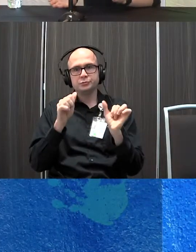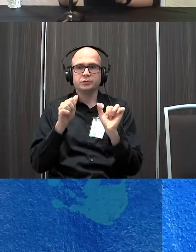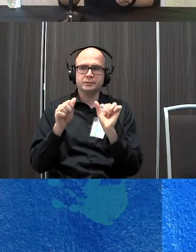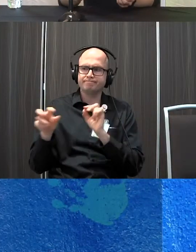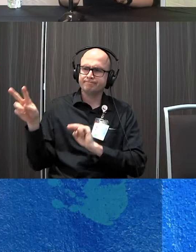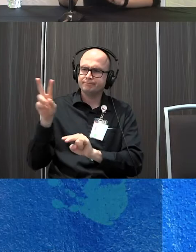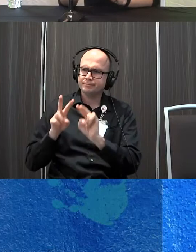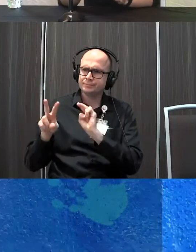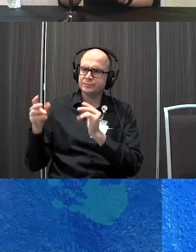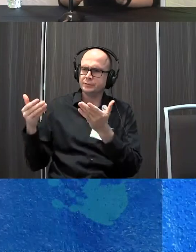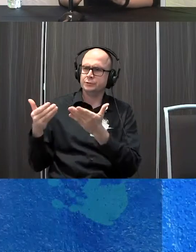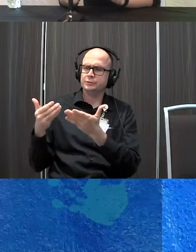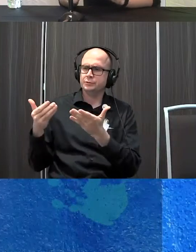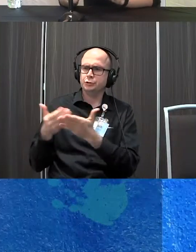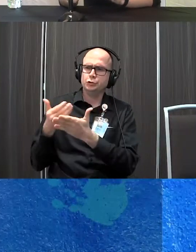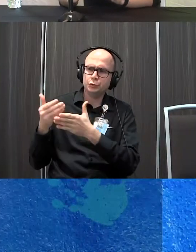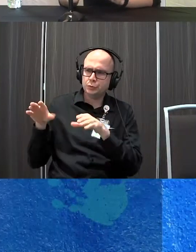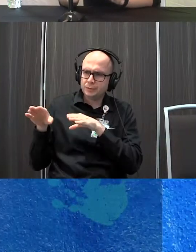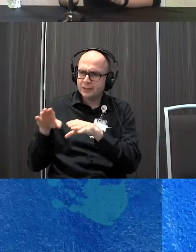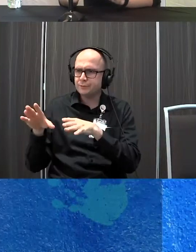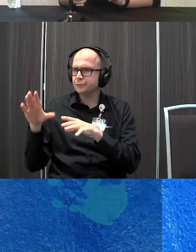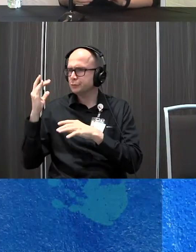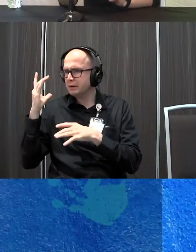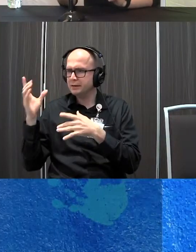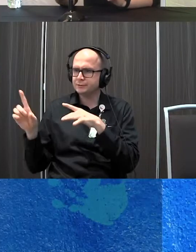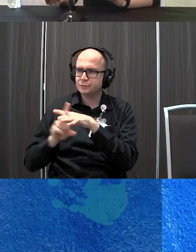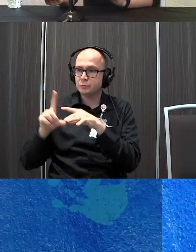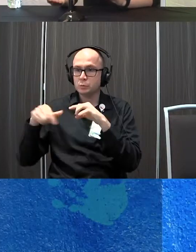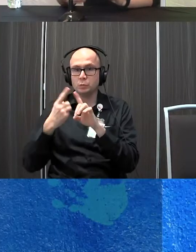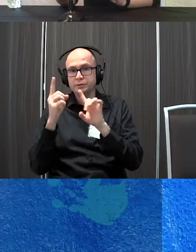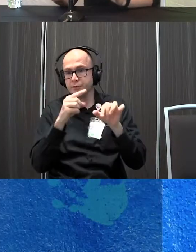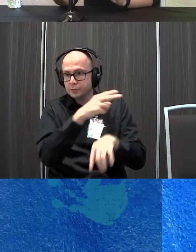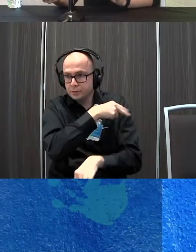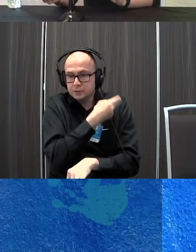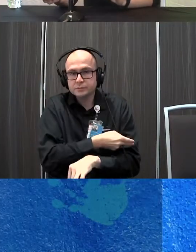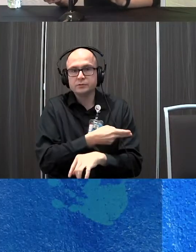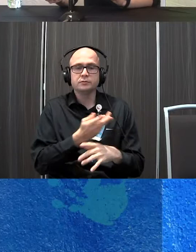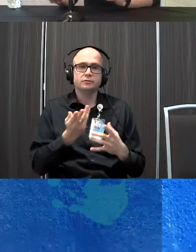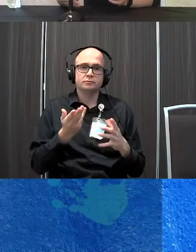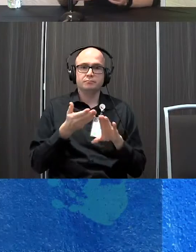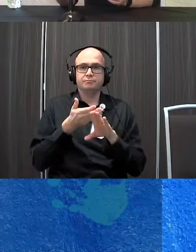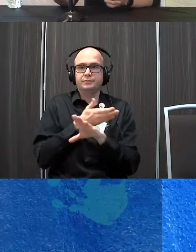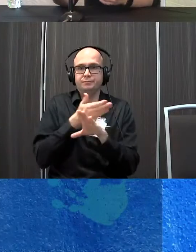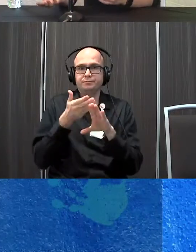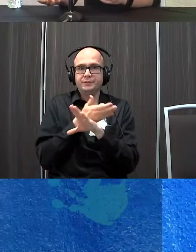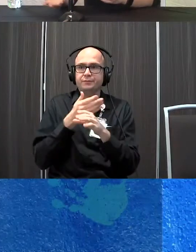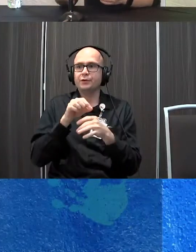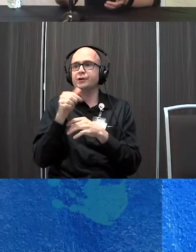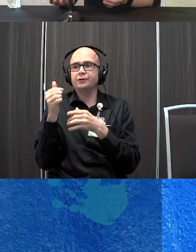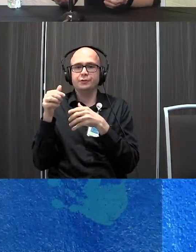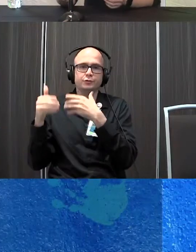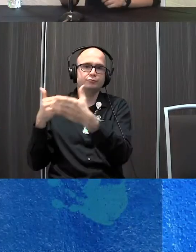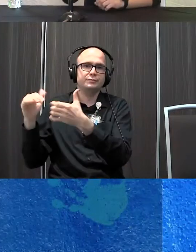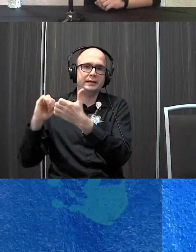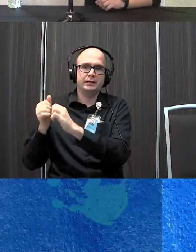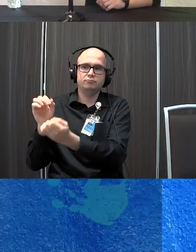out what are these really nuanced behaviors and when do we need to seek medical attention before pursuing some other ways of